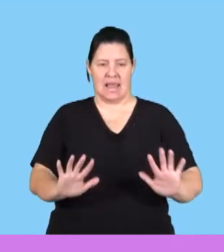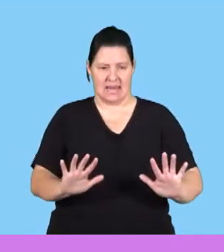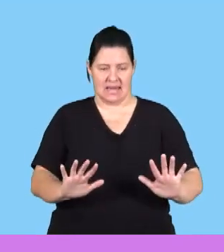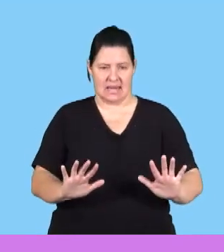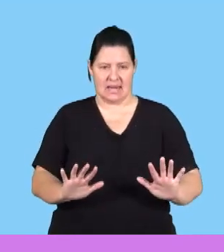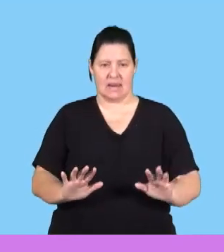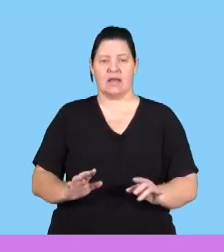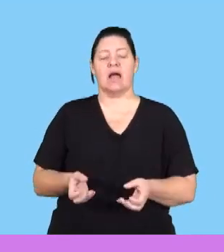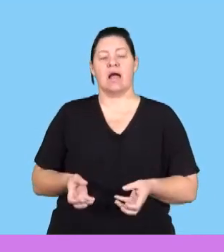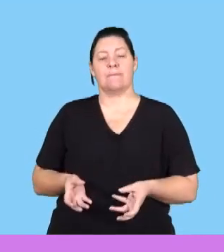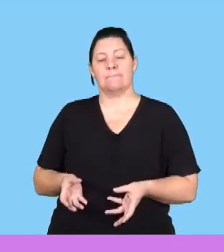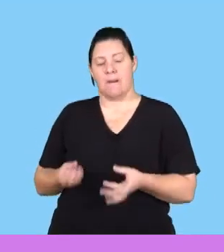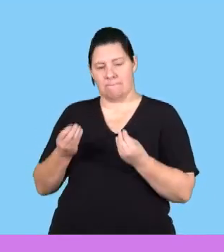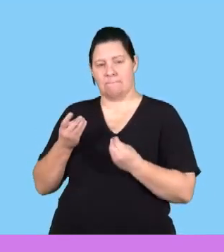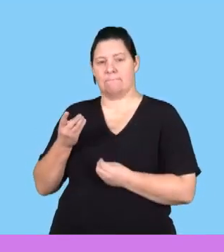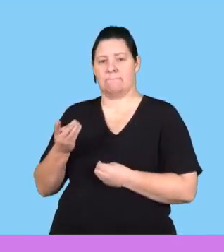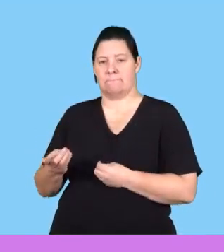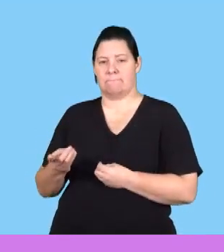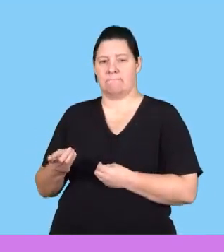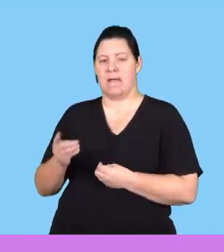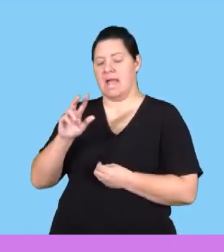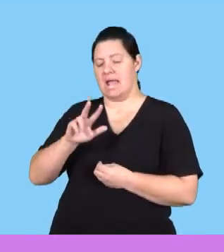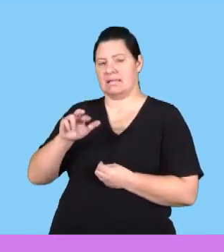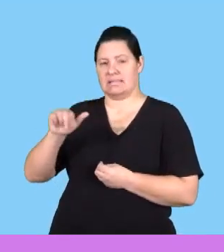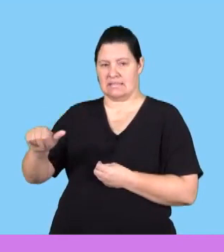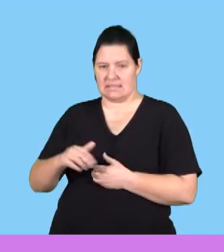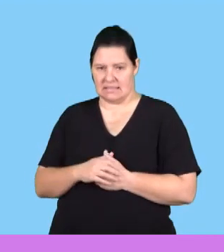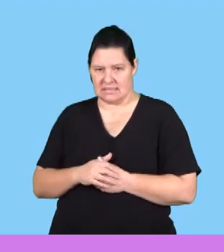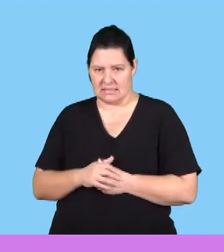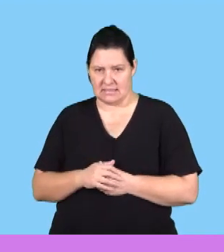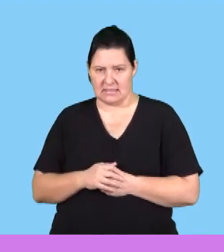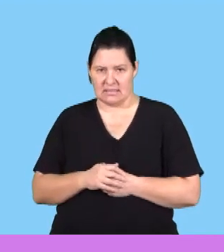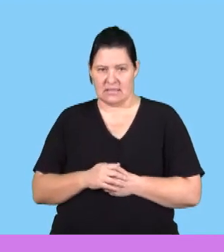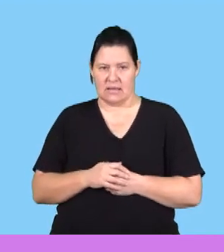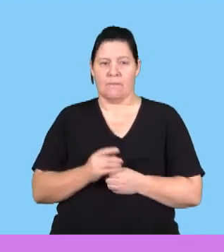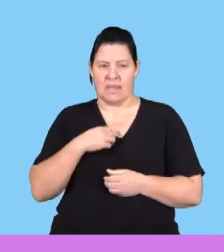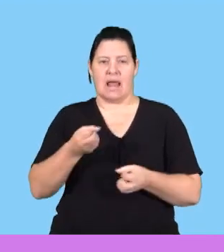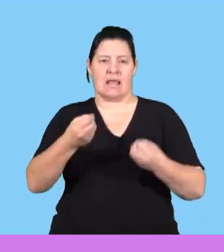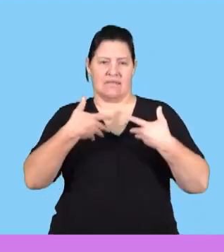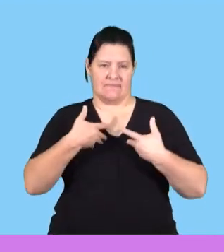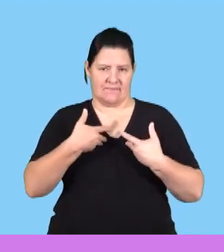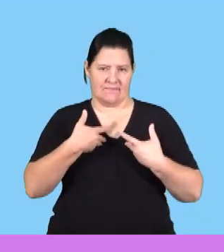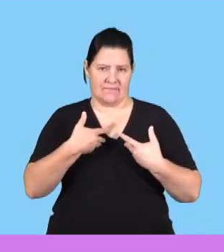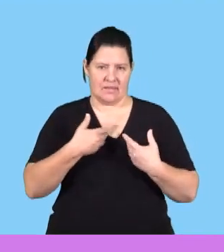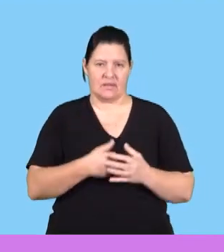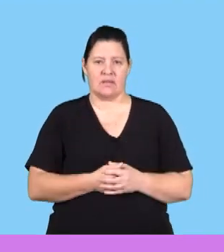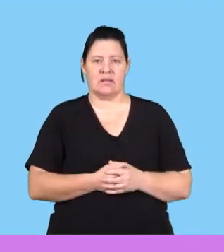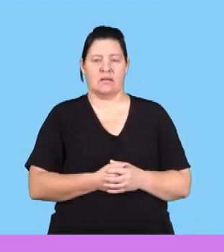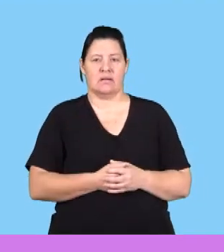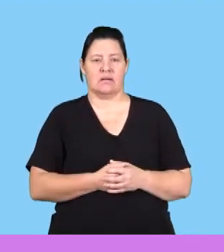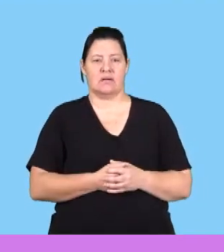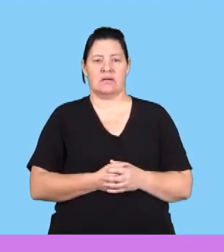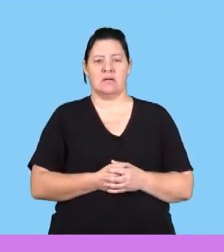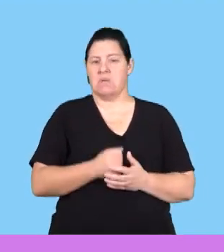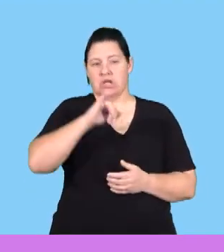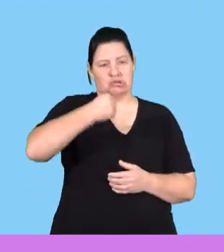Divided by 10 must be equals to your 86, right? Based on what was given to us. All